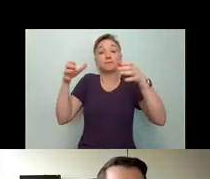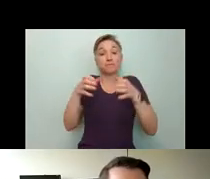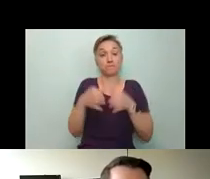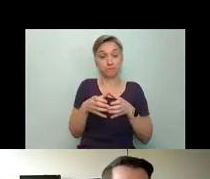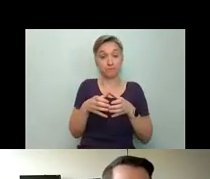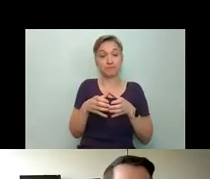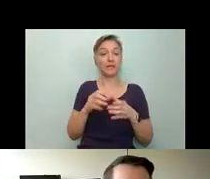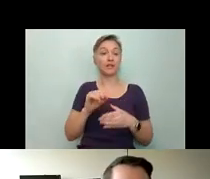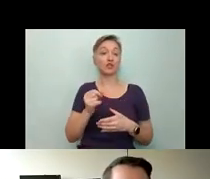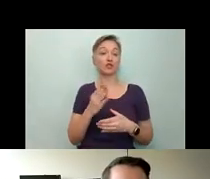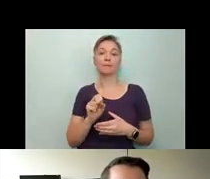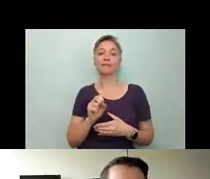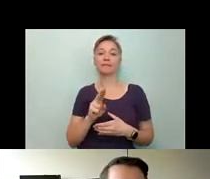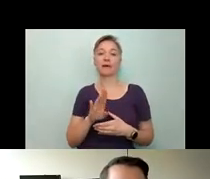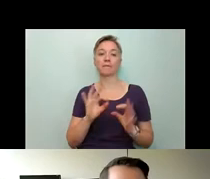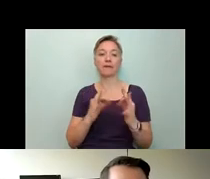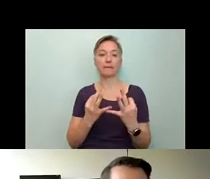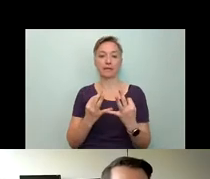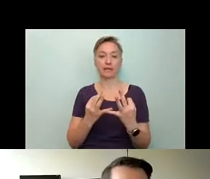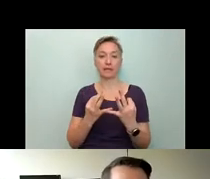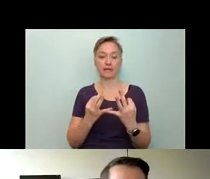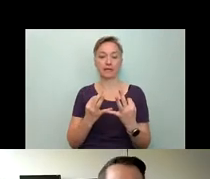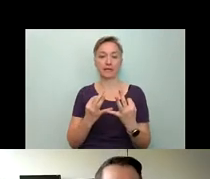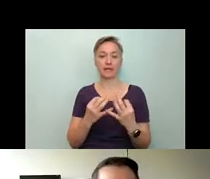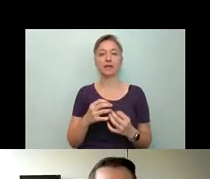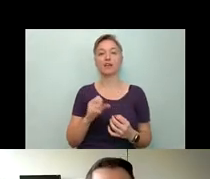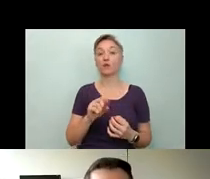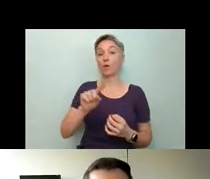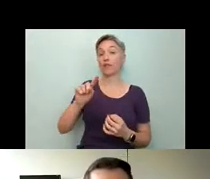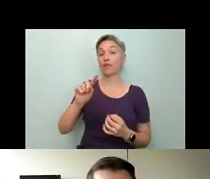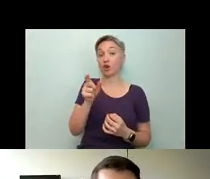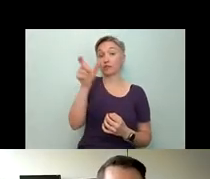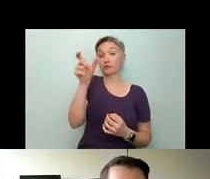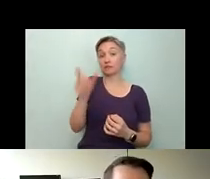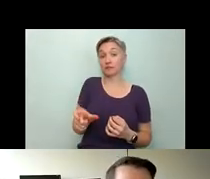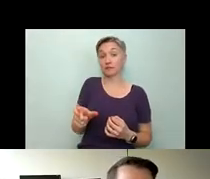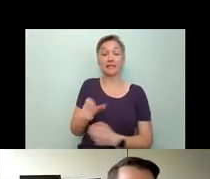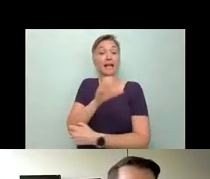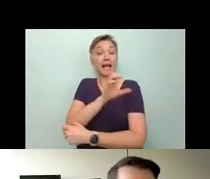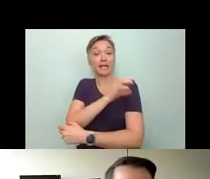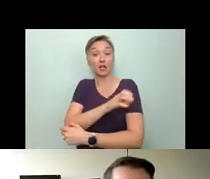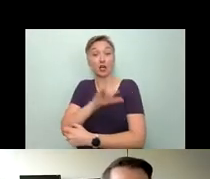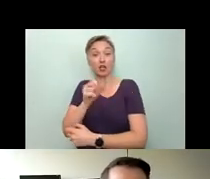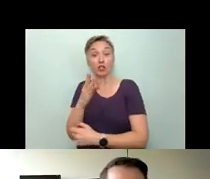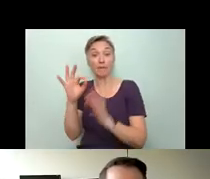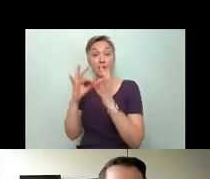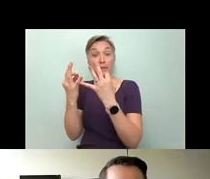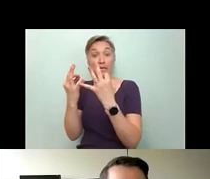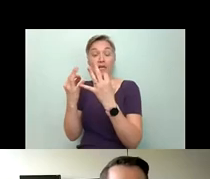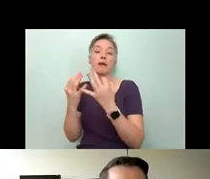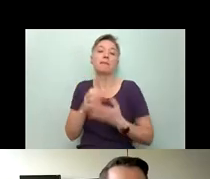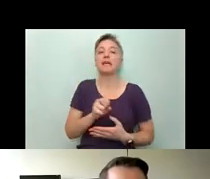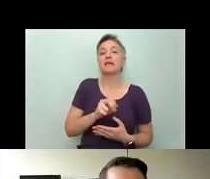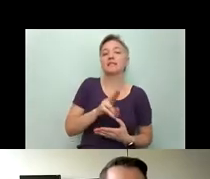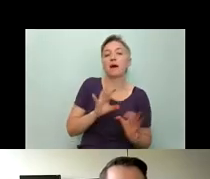job subfamily. And so looking at this first column here, in the clinical job family, we may have job subfamilies that get us a